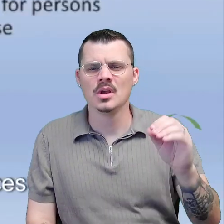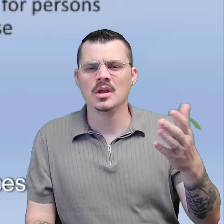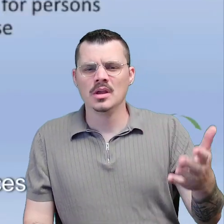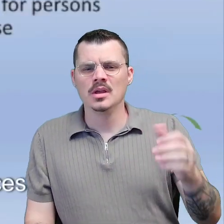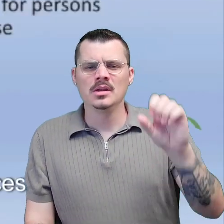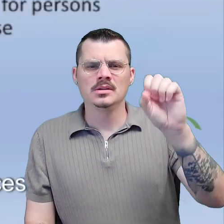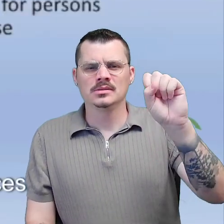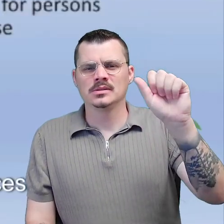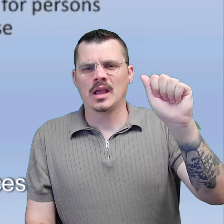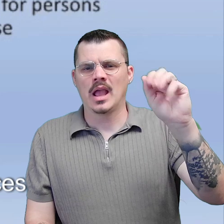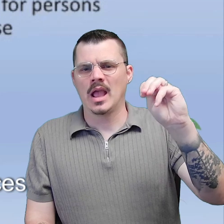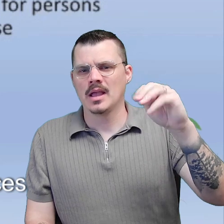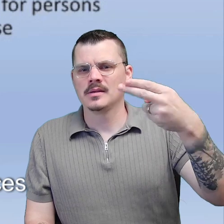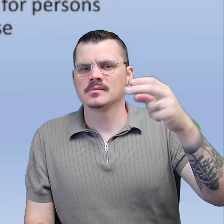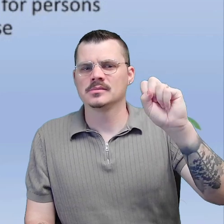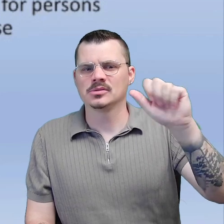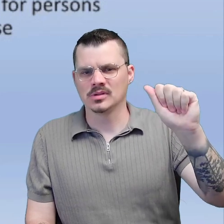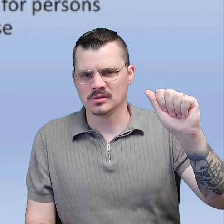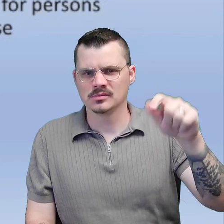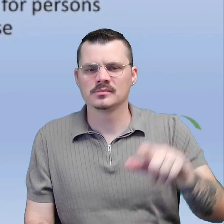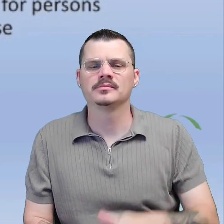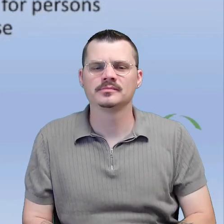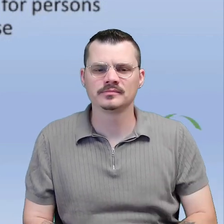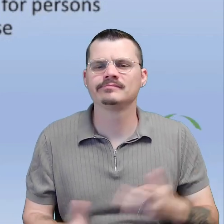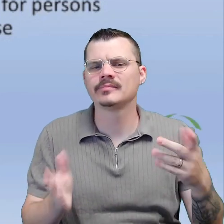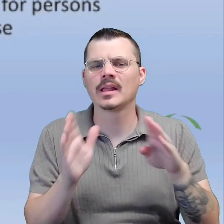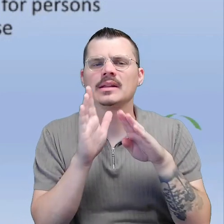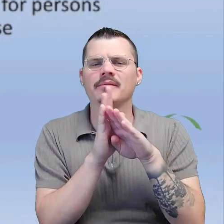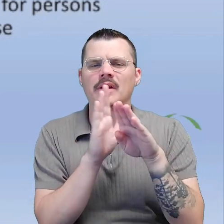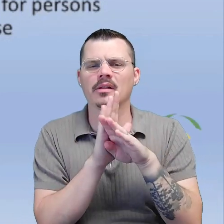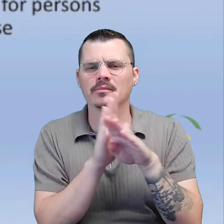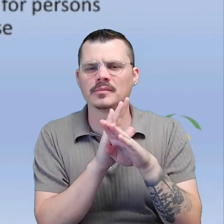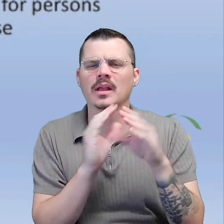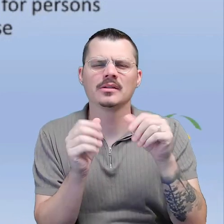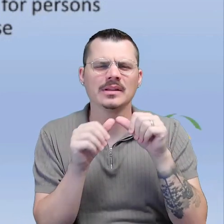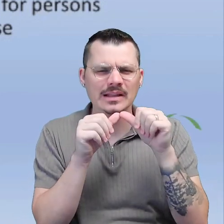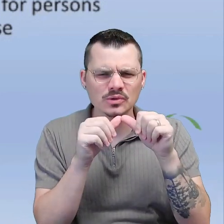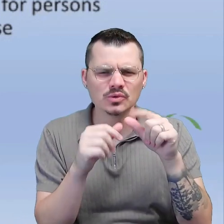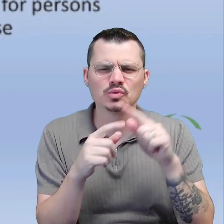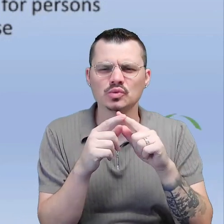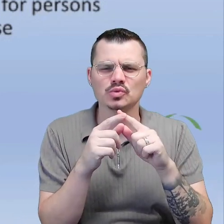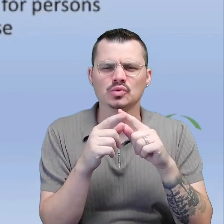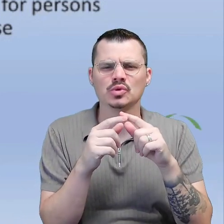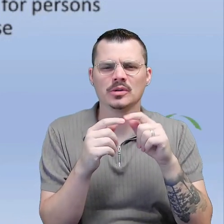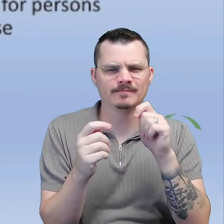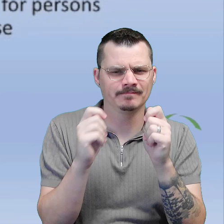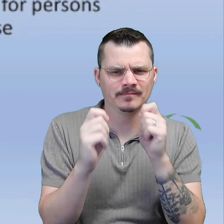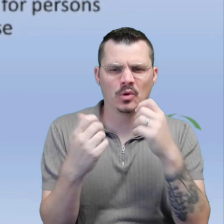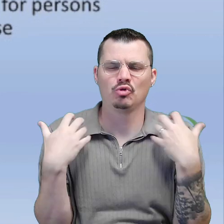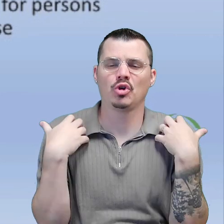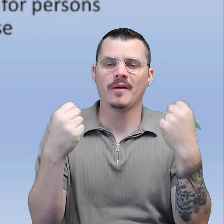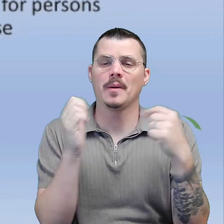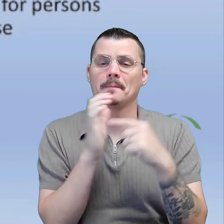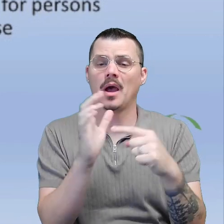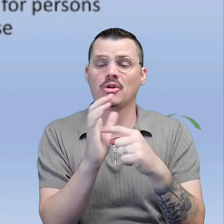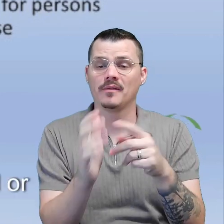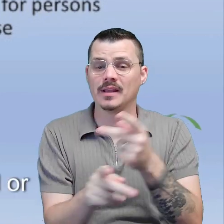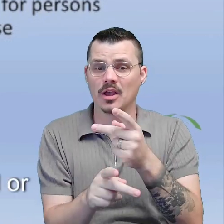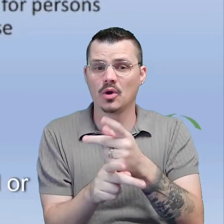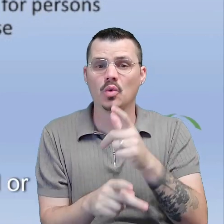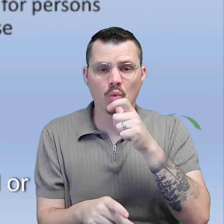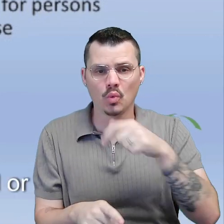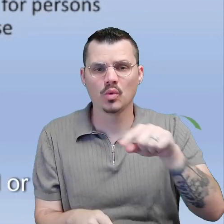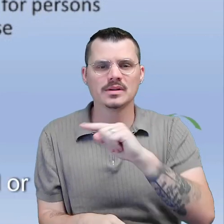So, Substance Abuse Mental Health Services Administration developed and continues to refine the recovery model of care